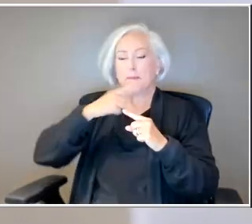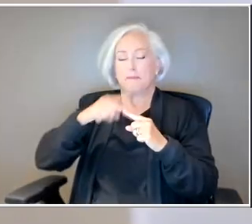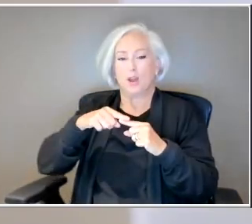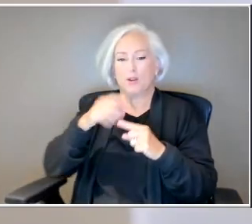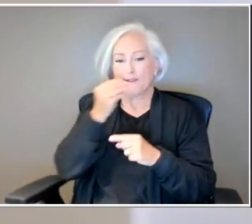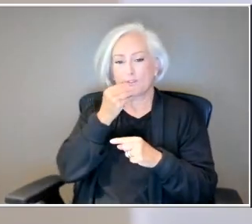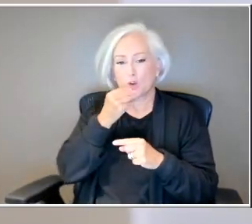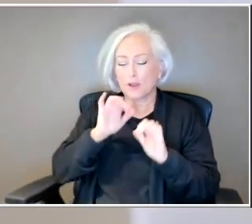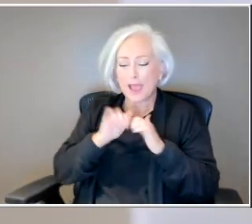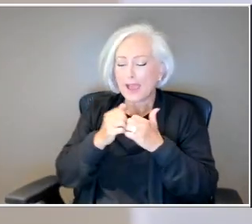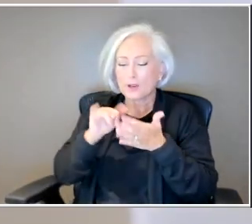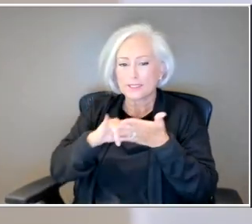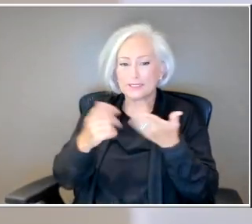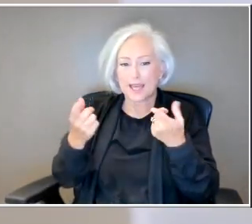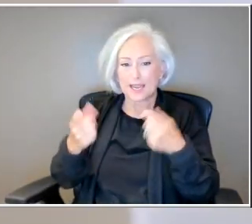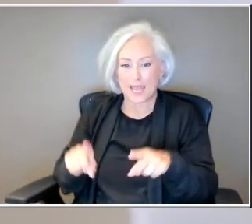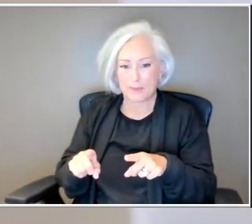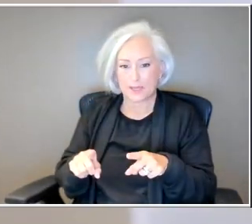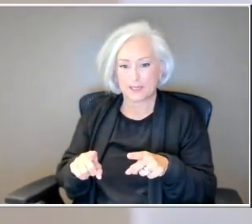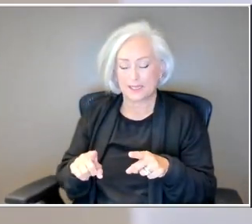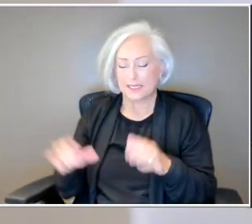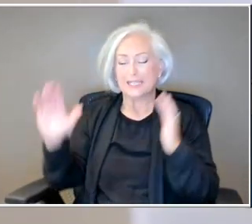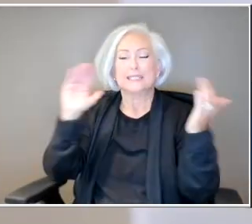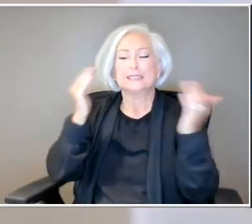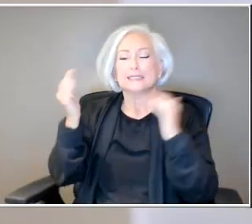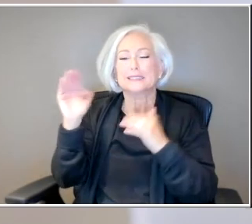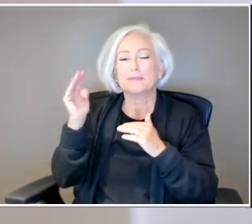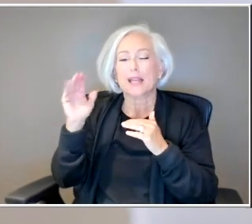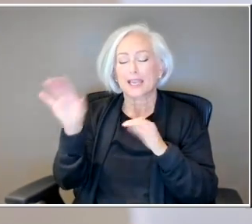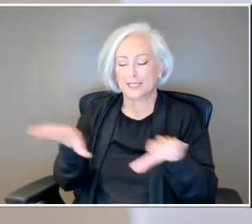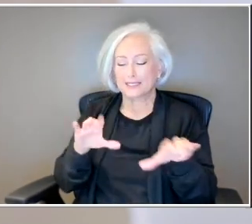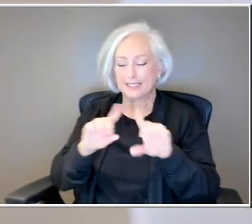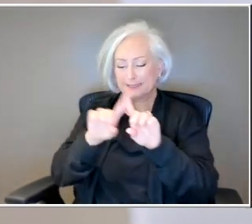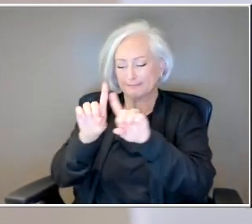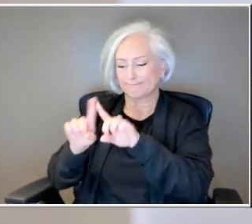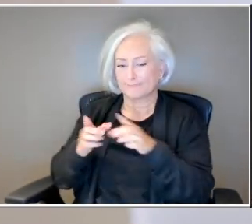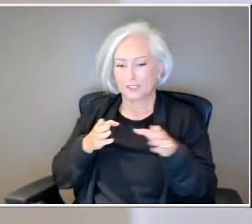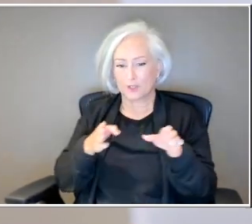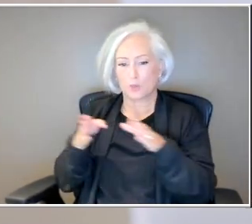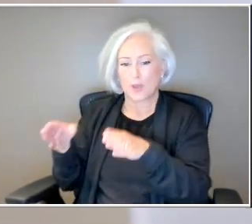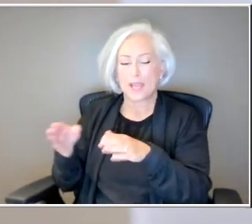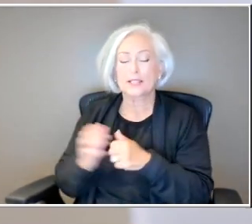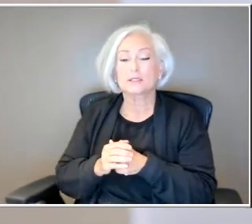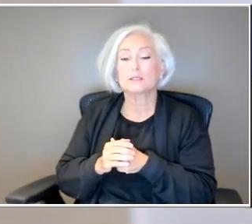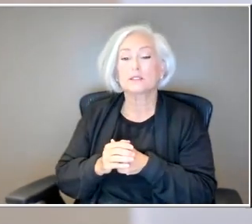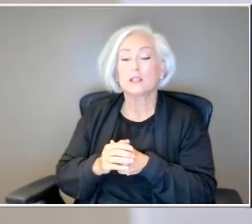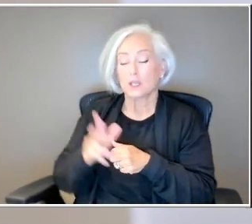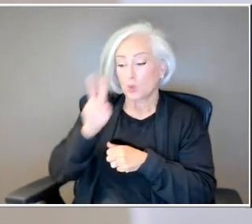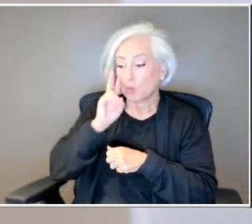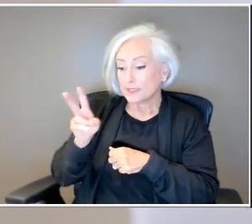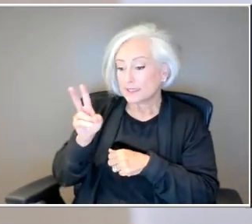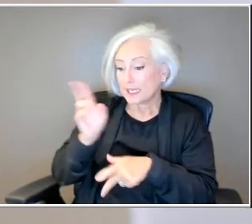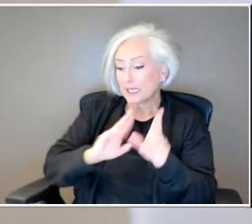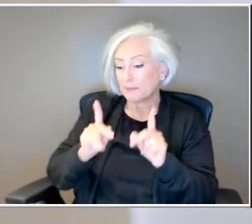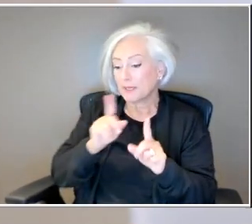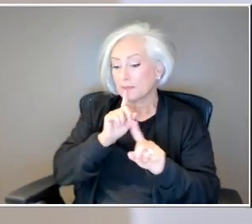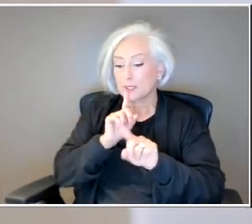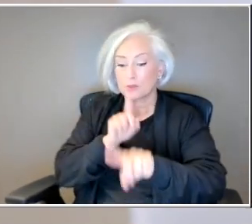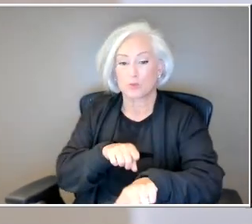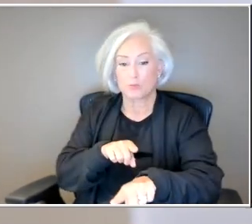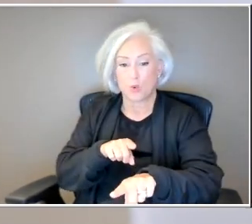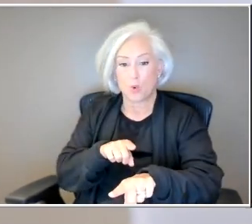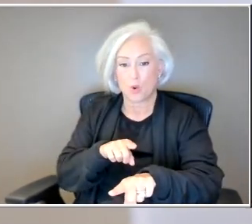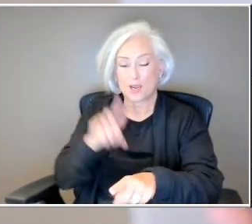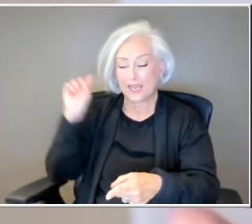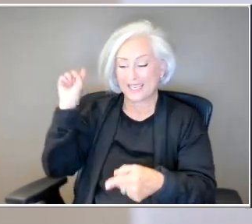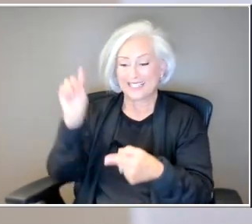So it appears to do it in a few different ways. What we're seeing a lot of people reporting is that it